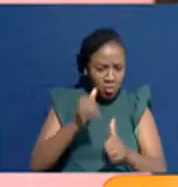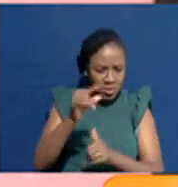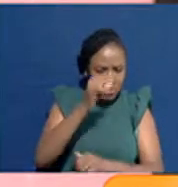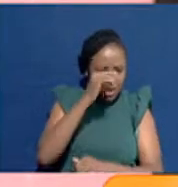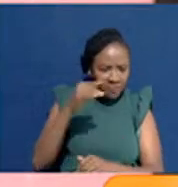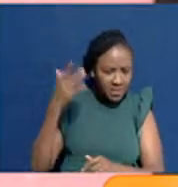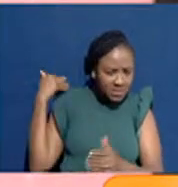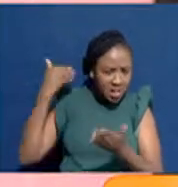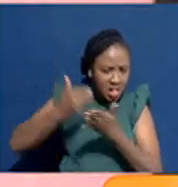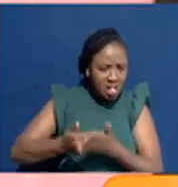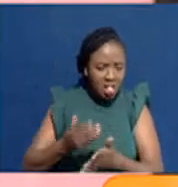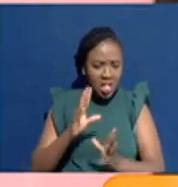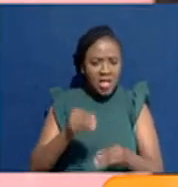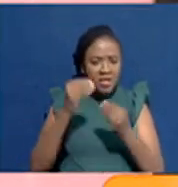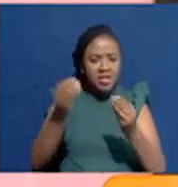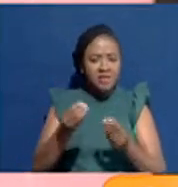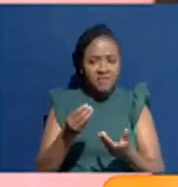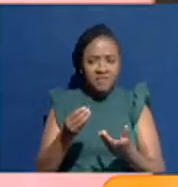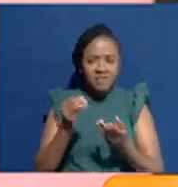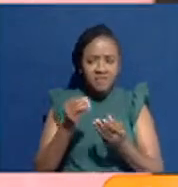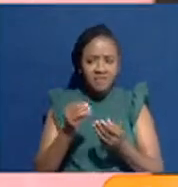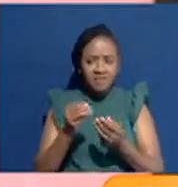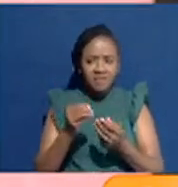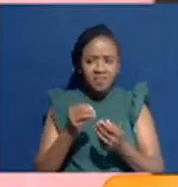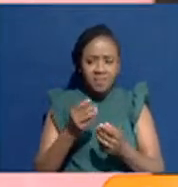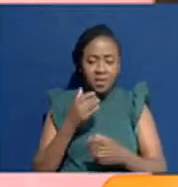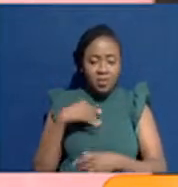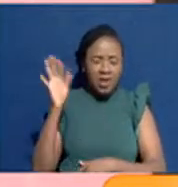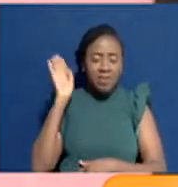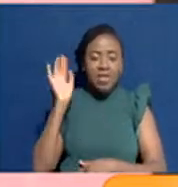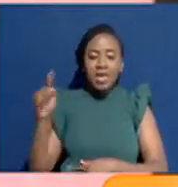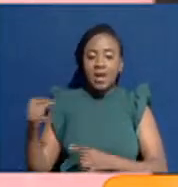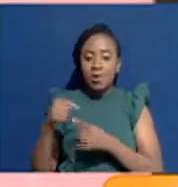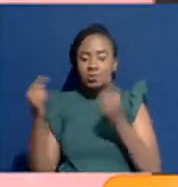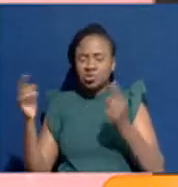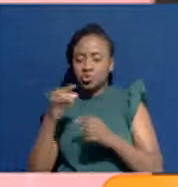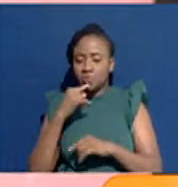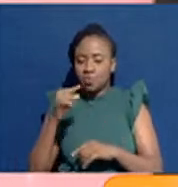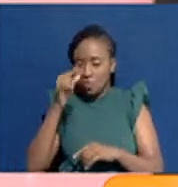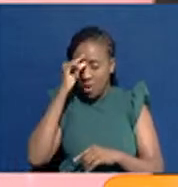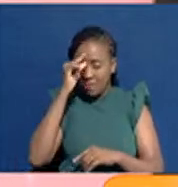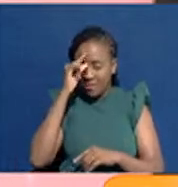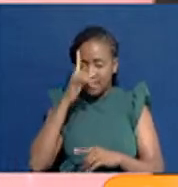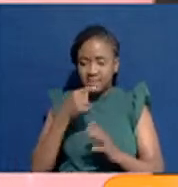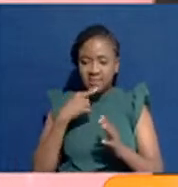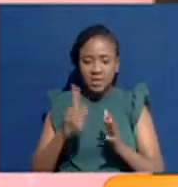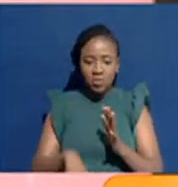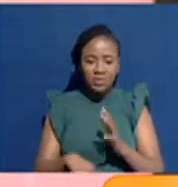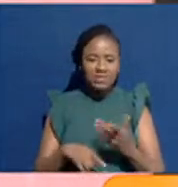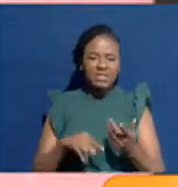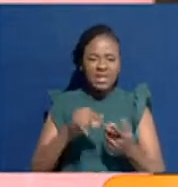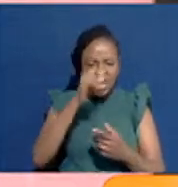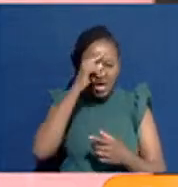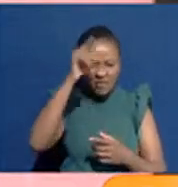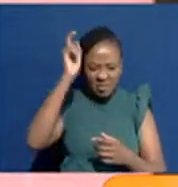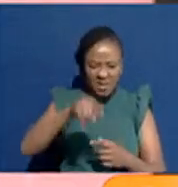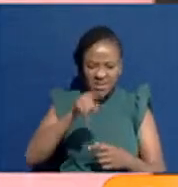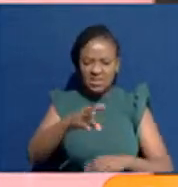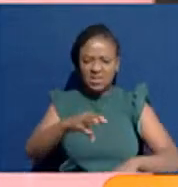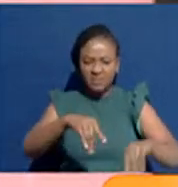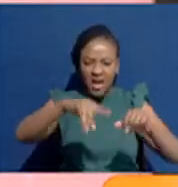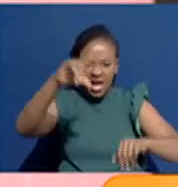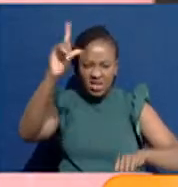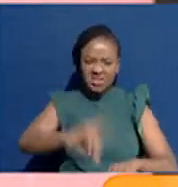ever given people food every day? Because I've had demand from the opposition, to be honest, that government needs to drive. This unga must